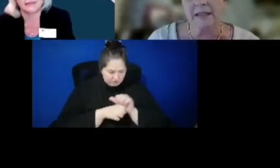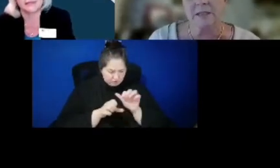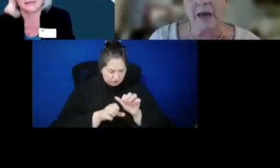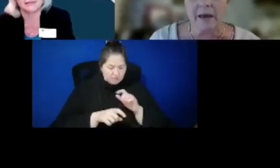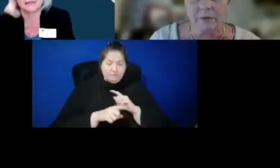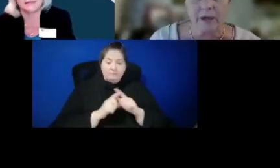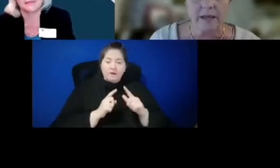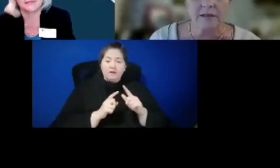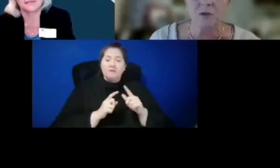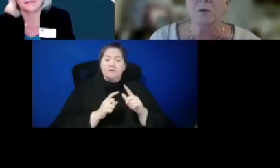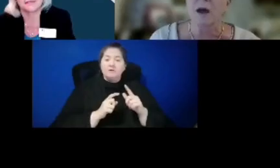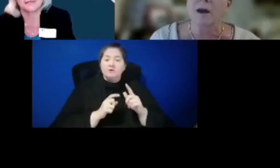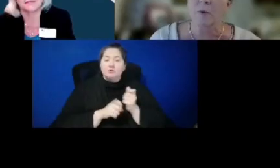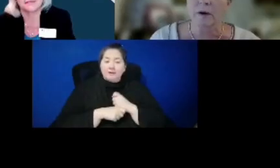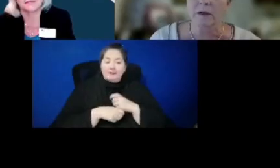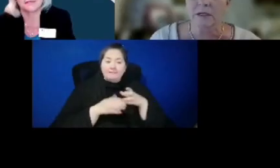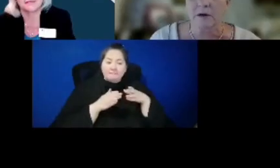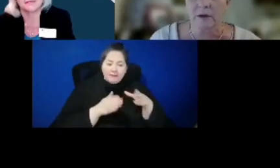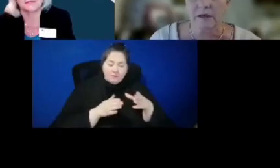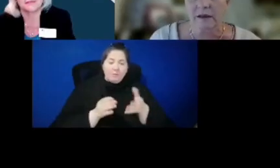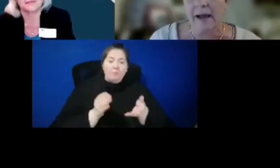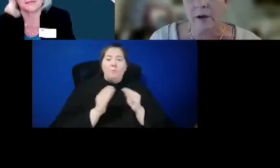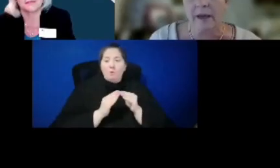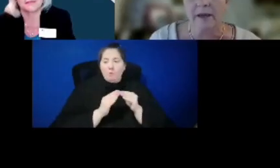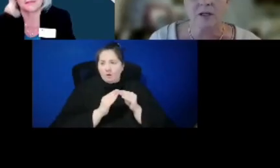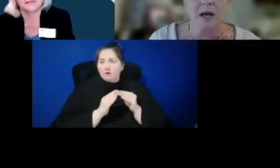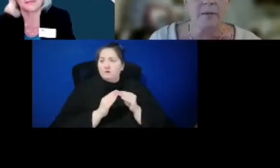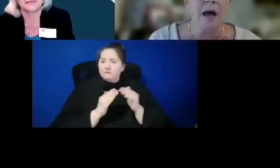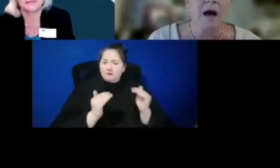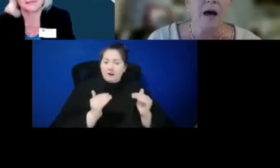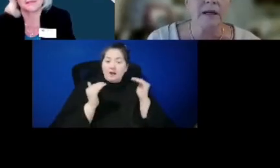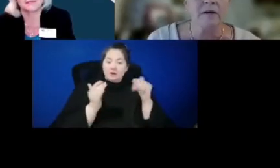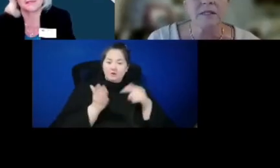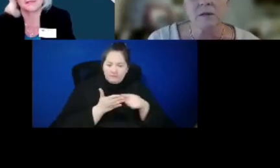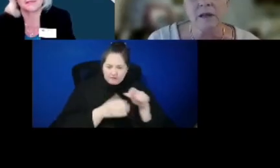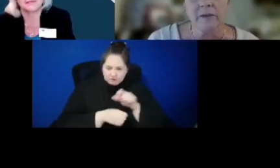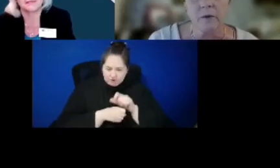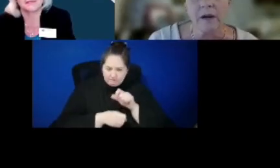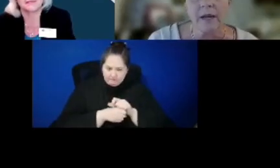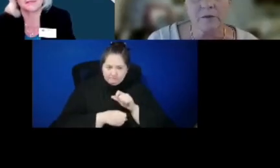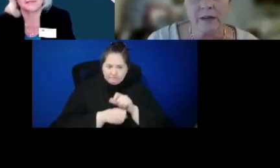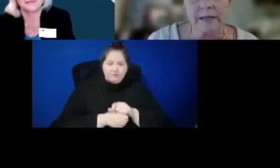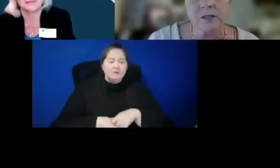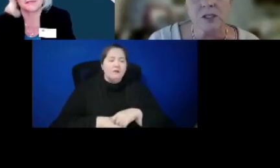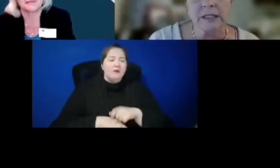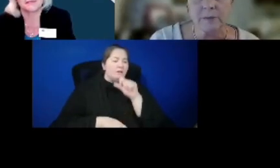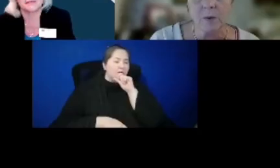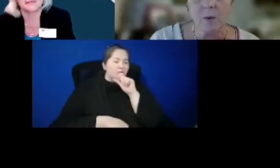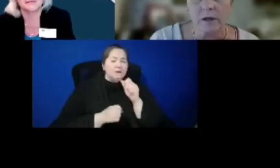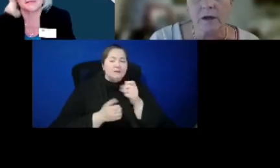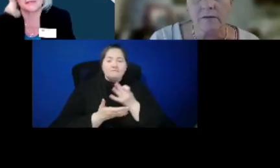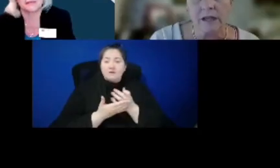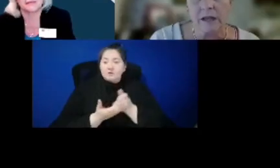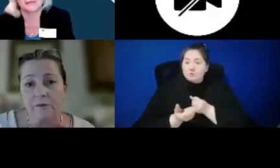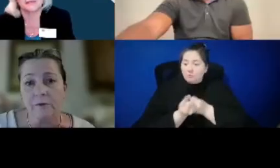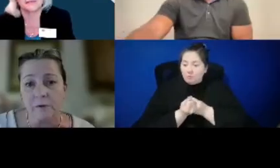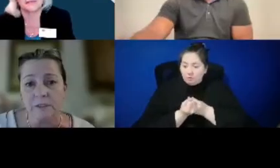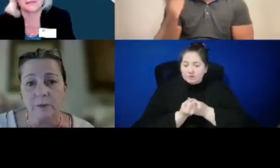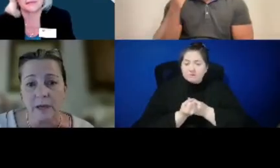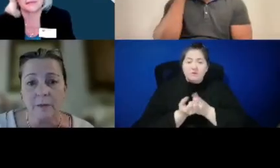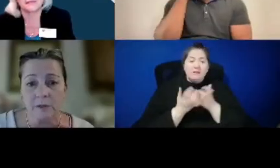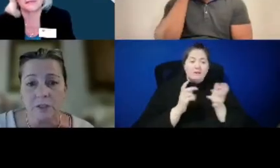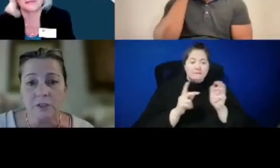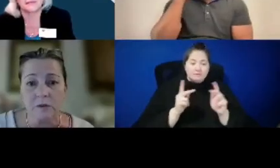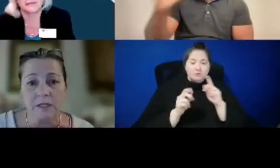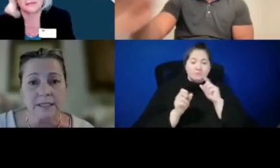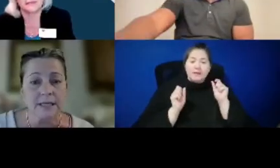to create this pathway into more, a higher paying job. I also love that we're able to financially support a lot of